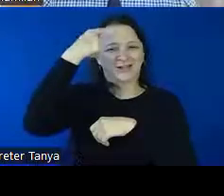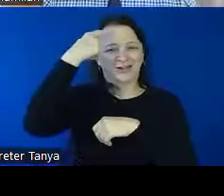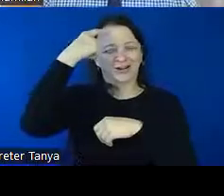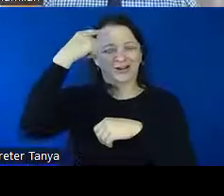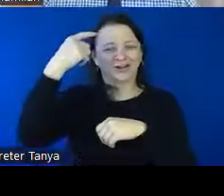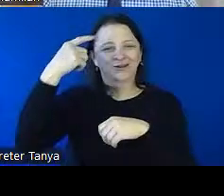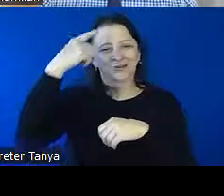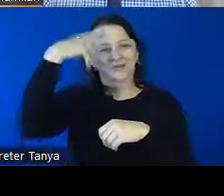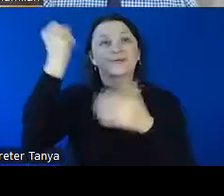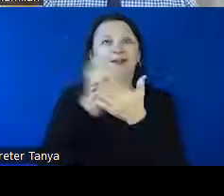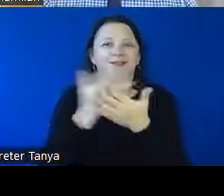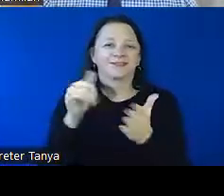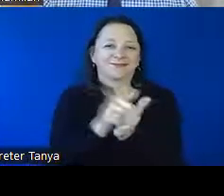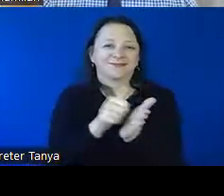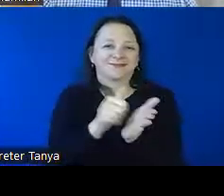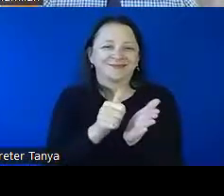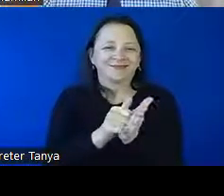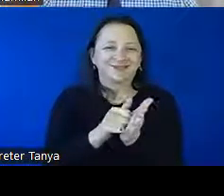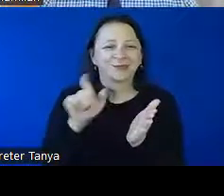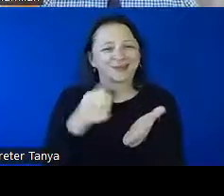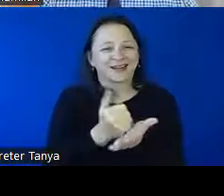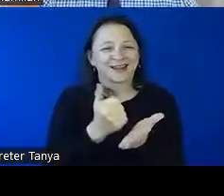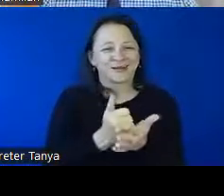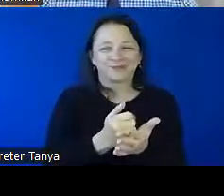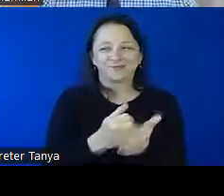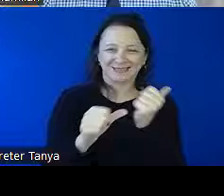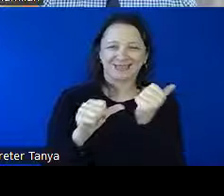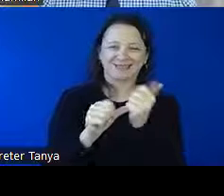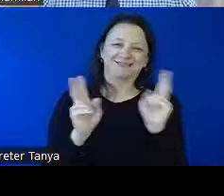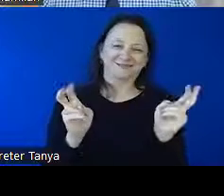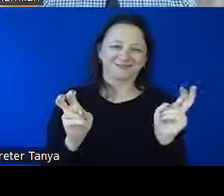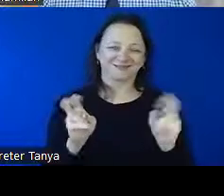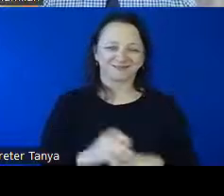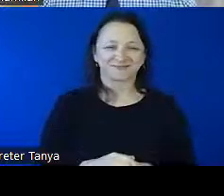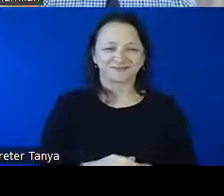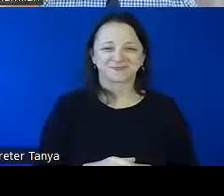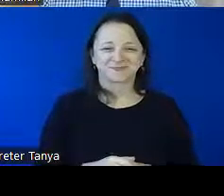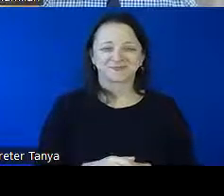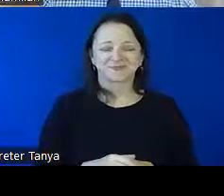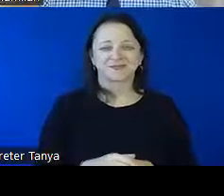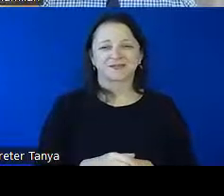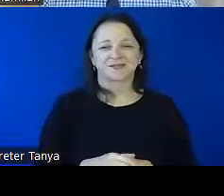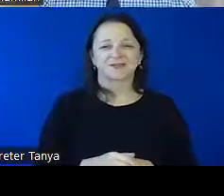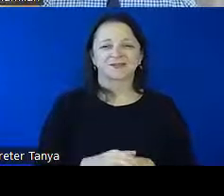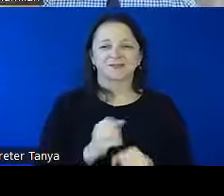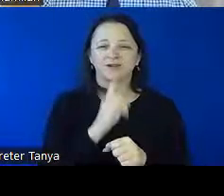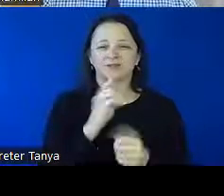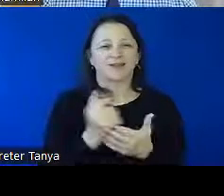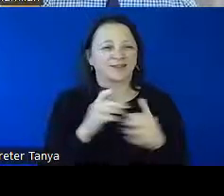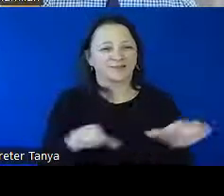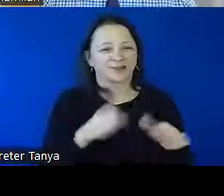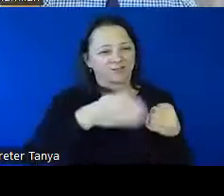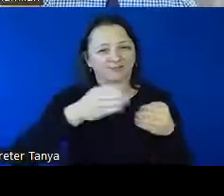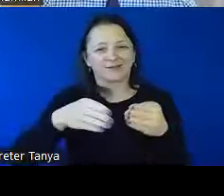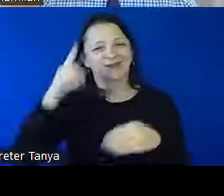everything at the forefront of where we need it to be so that we can make sure it gets done. And I think our